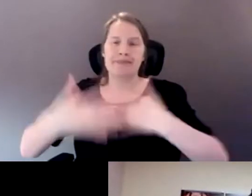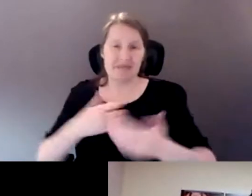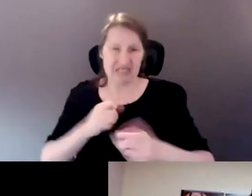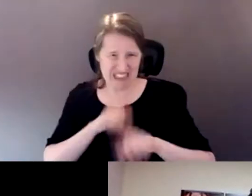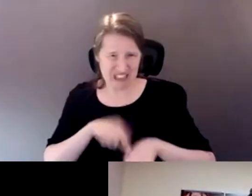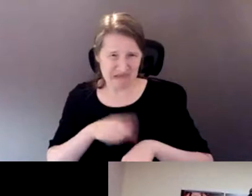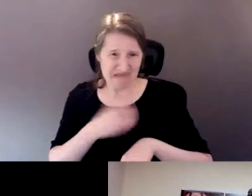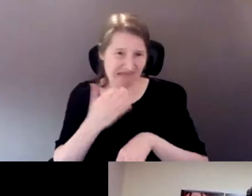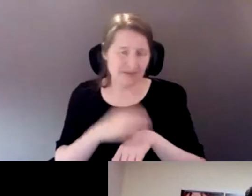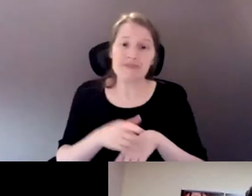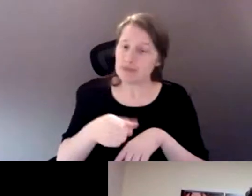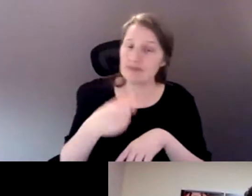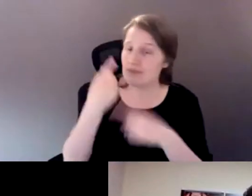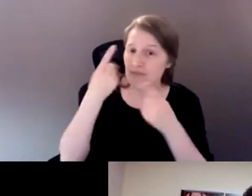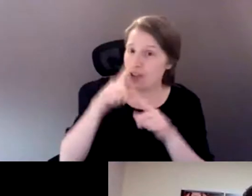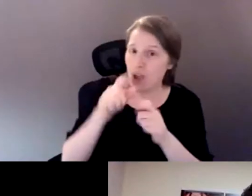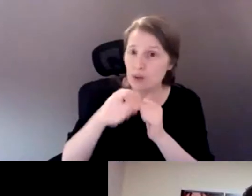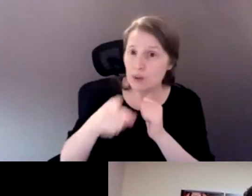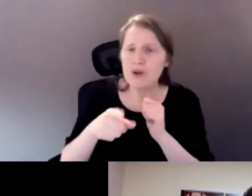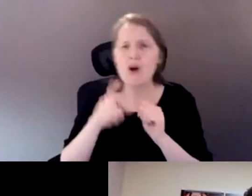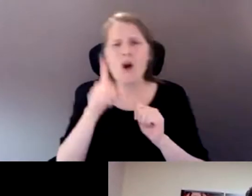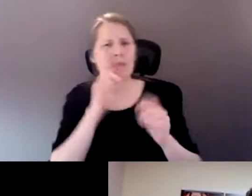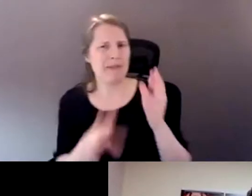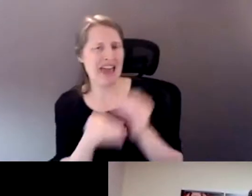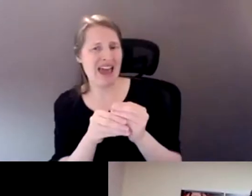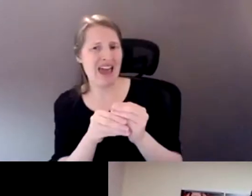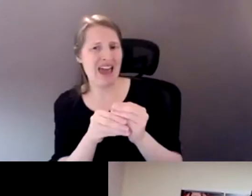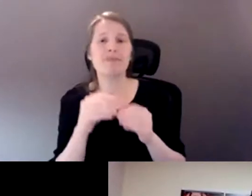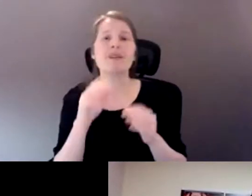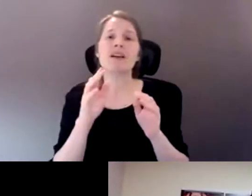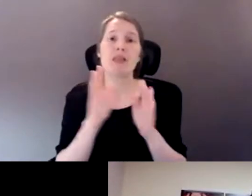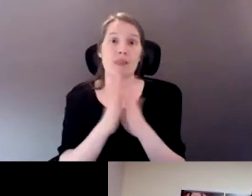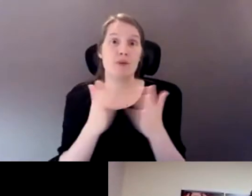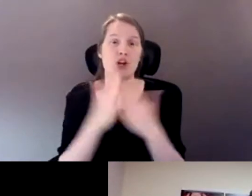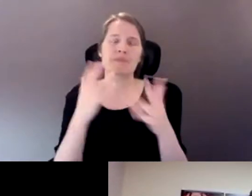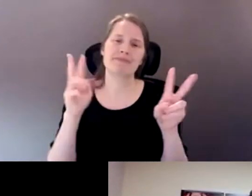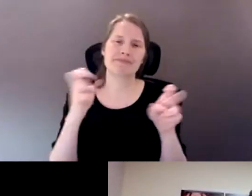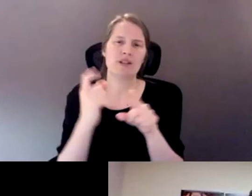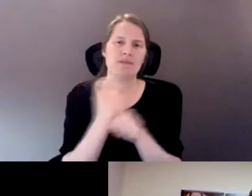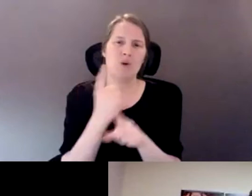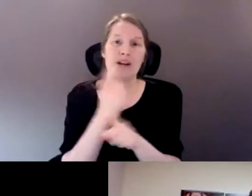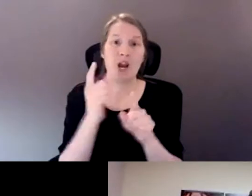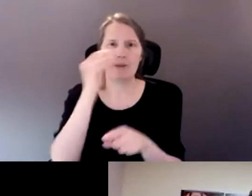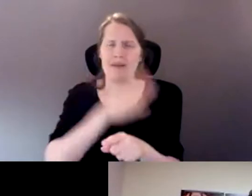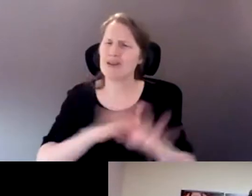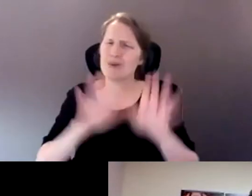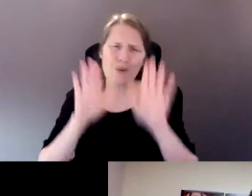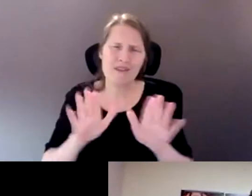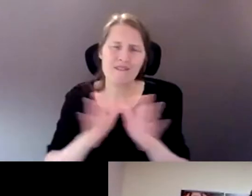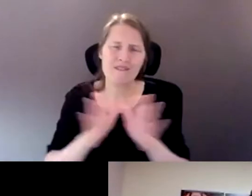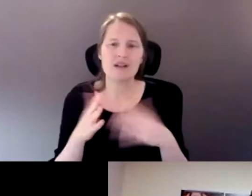that I agree with. I just want to say, Ordinary Men is a wonderful book, but there's no one